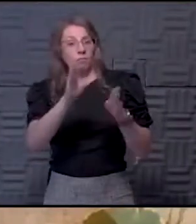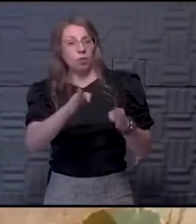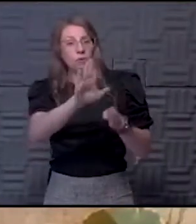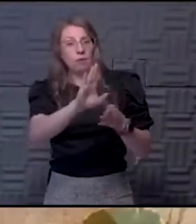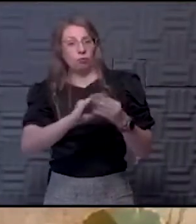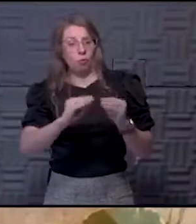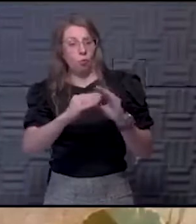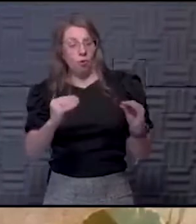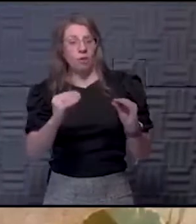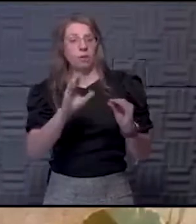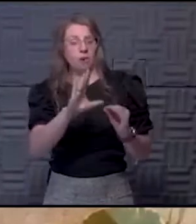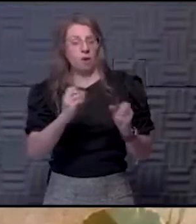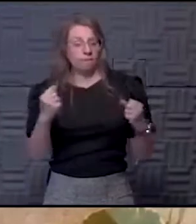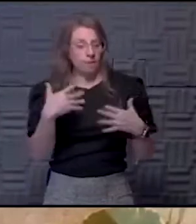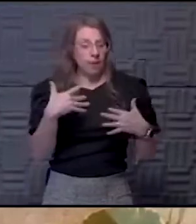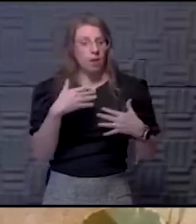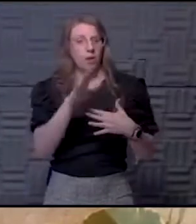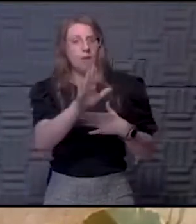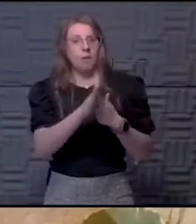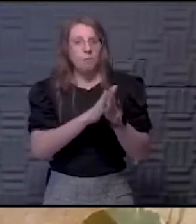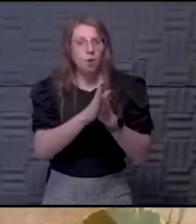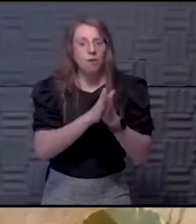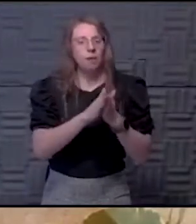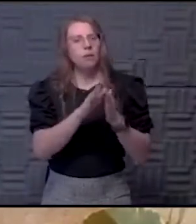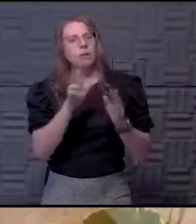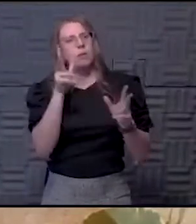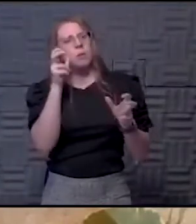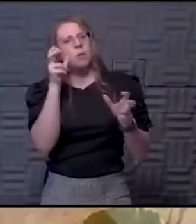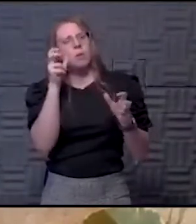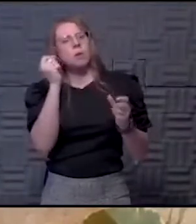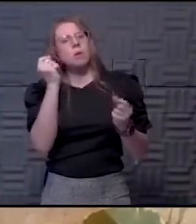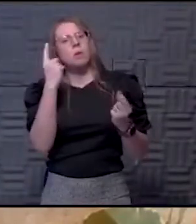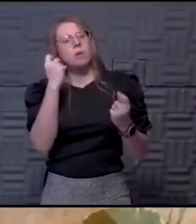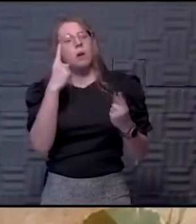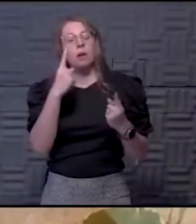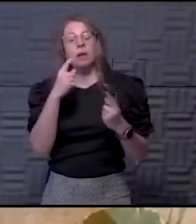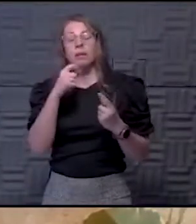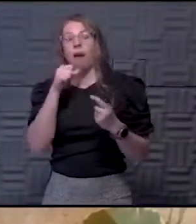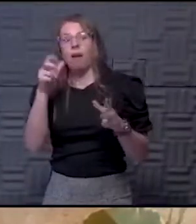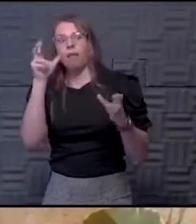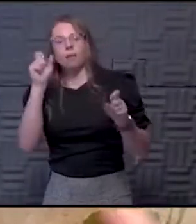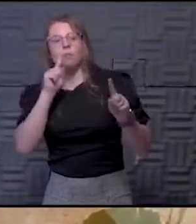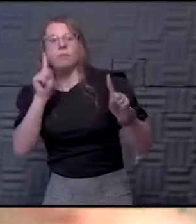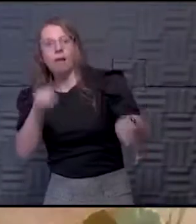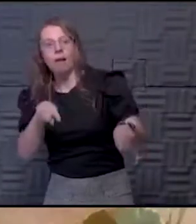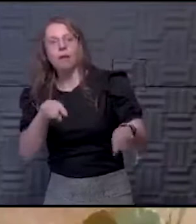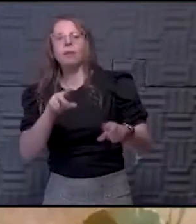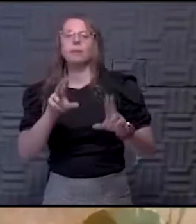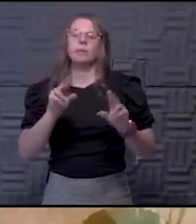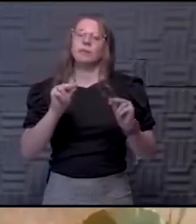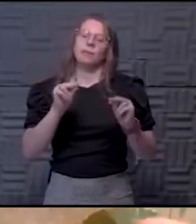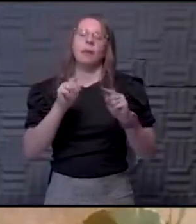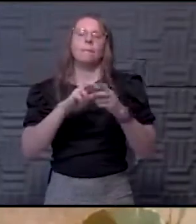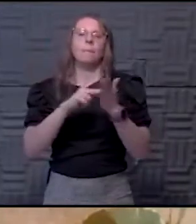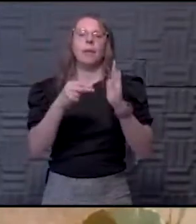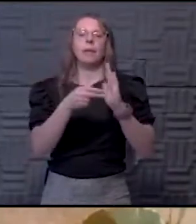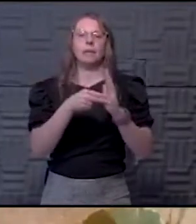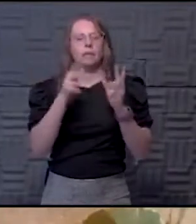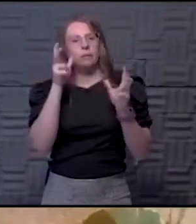motivations, and we listen to understand those things instead of listening to reply to those things, again, kind of layering